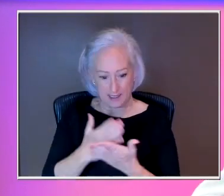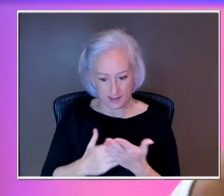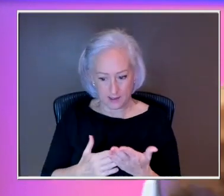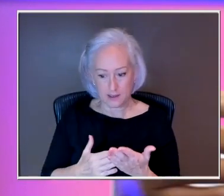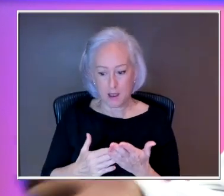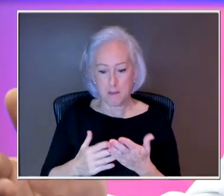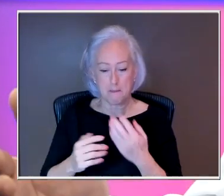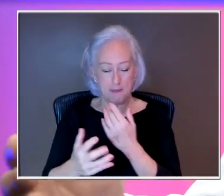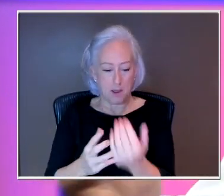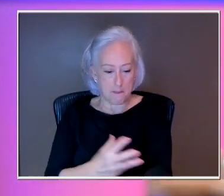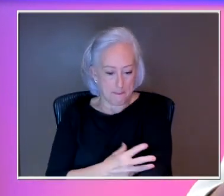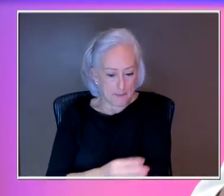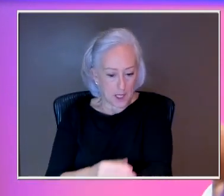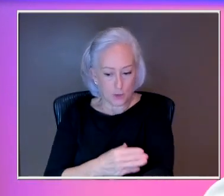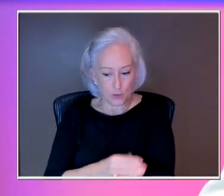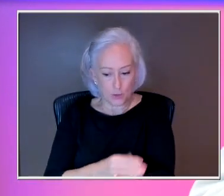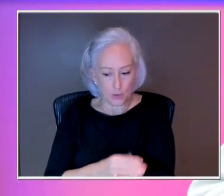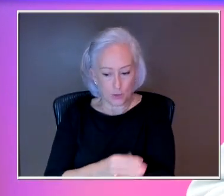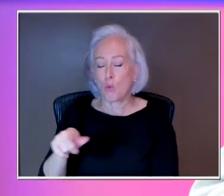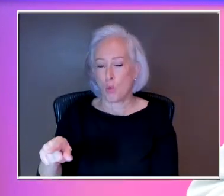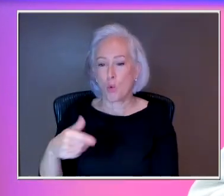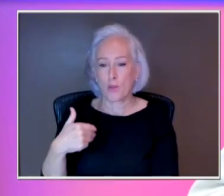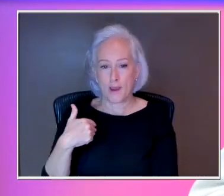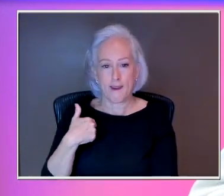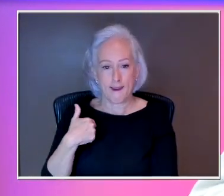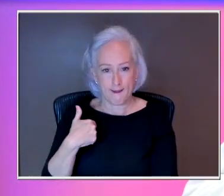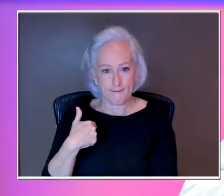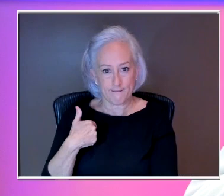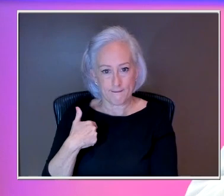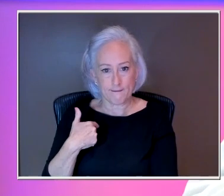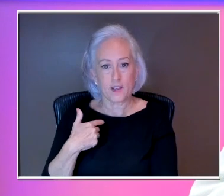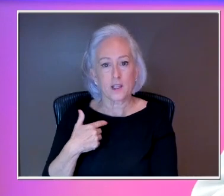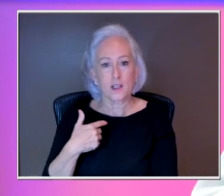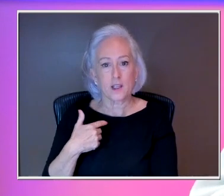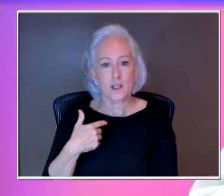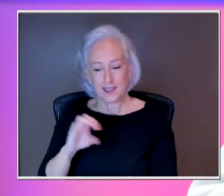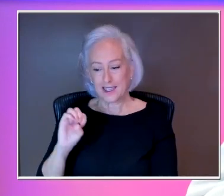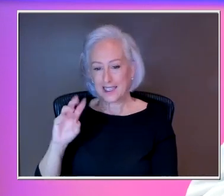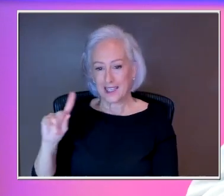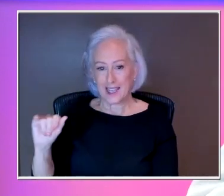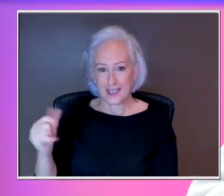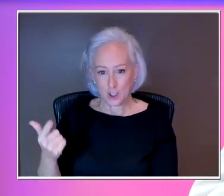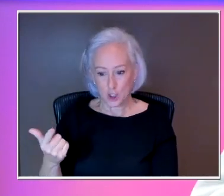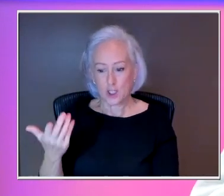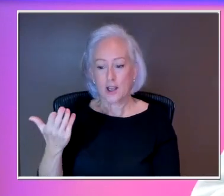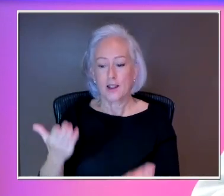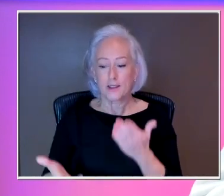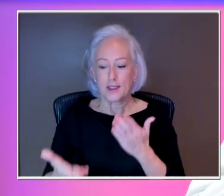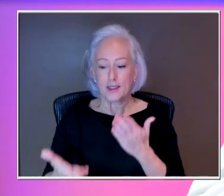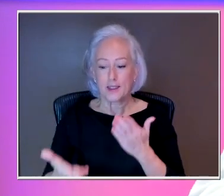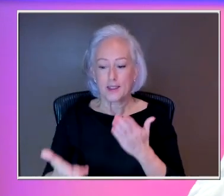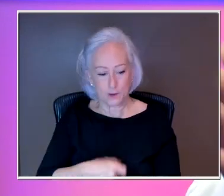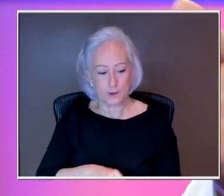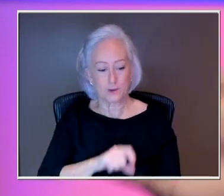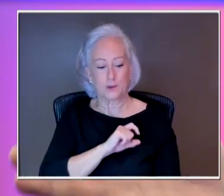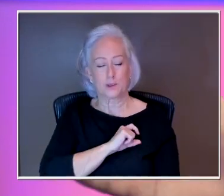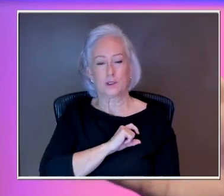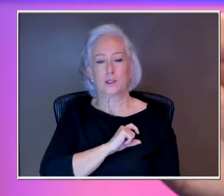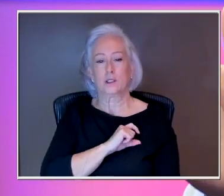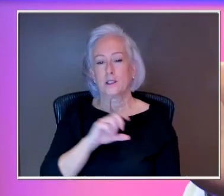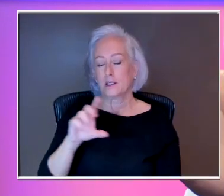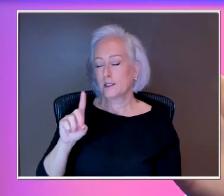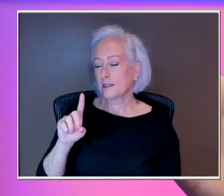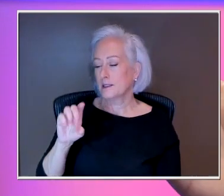rhythms, even if they're not long, those patients may require things like a defibrillator. Those types of things. So once you have